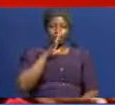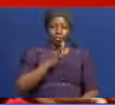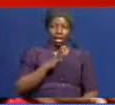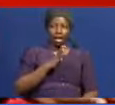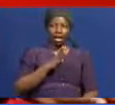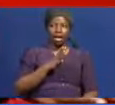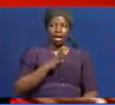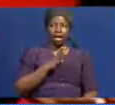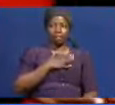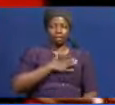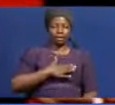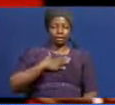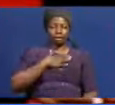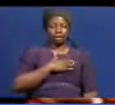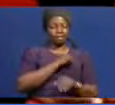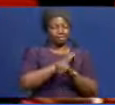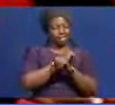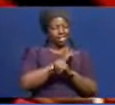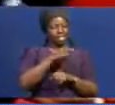Mr. Speaker, can you protect me